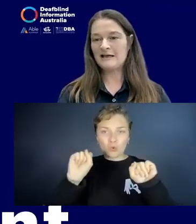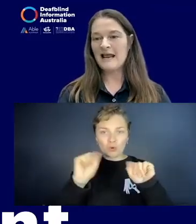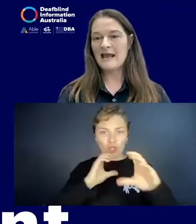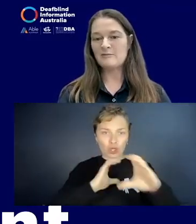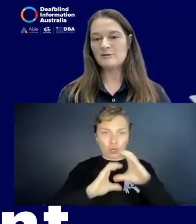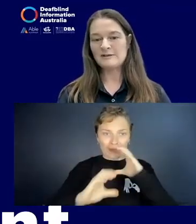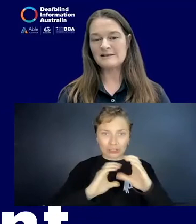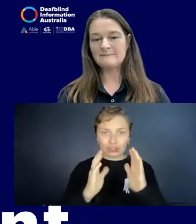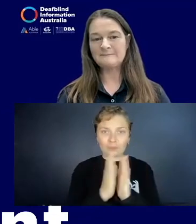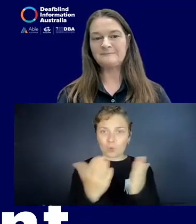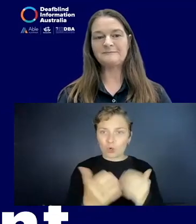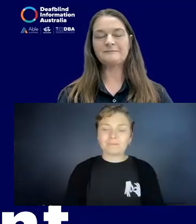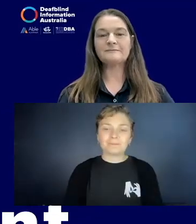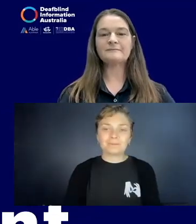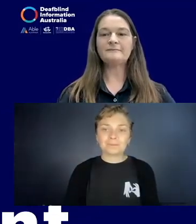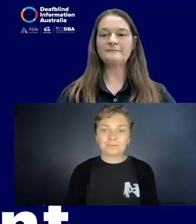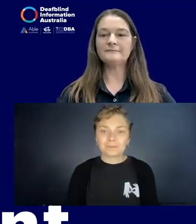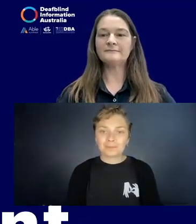communication handbooks.